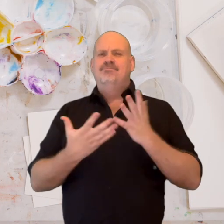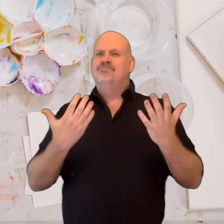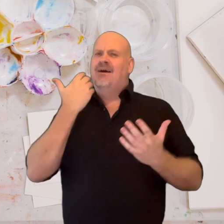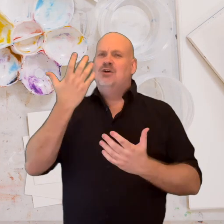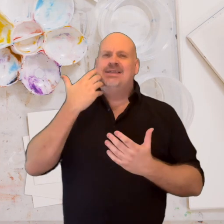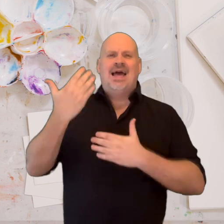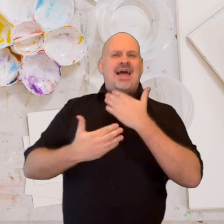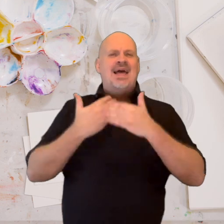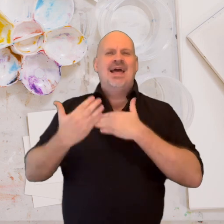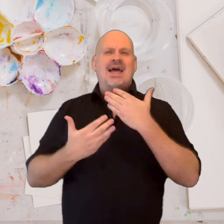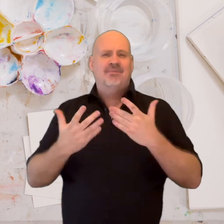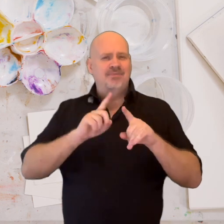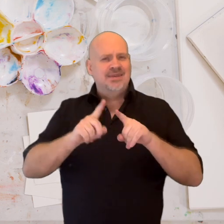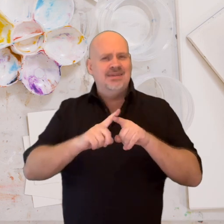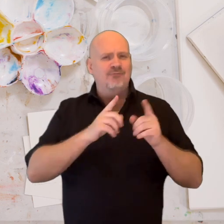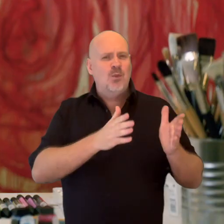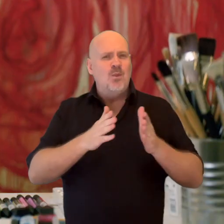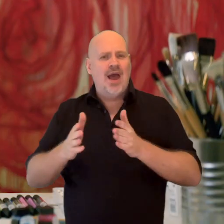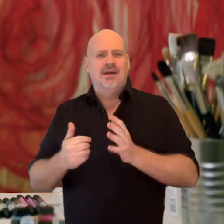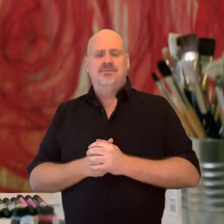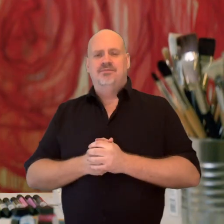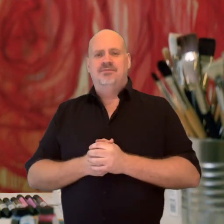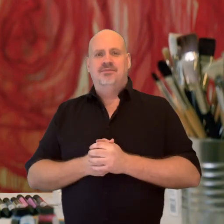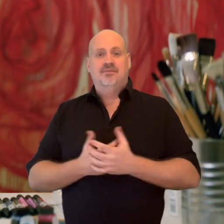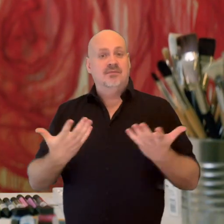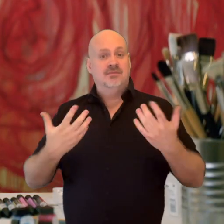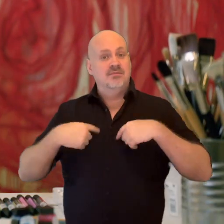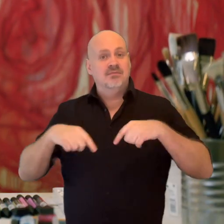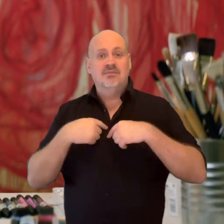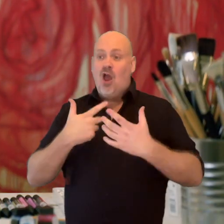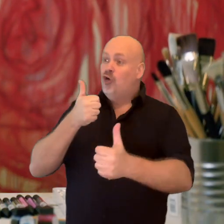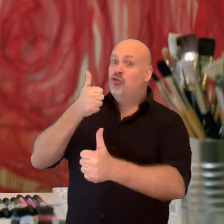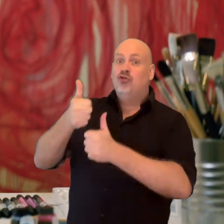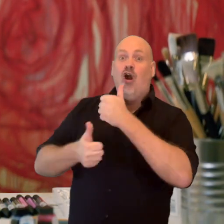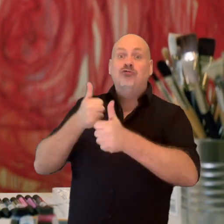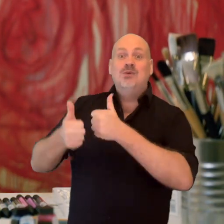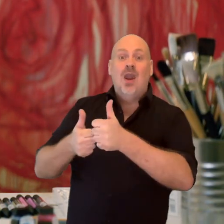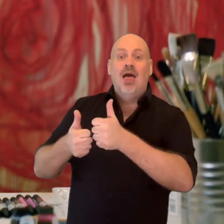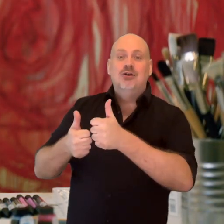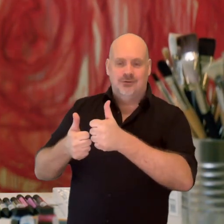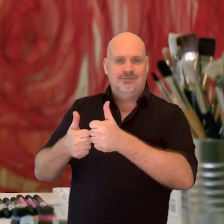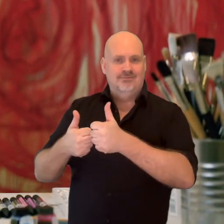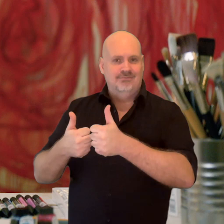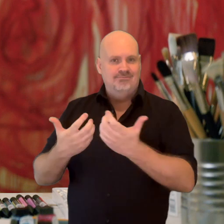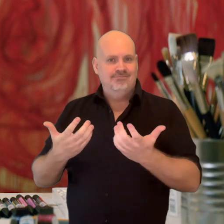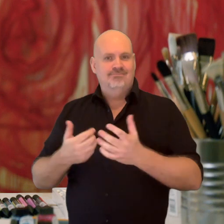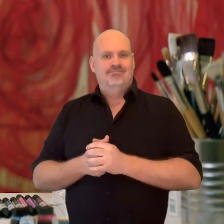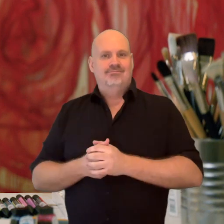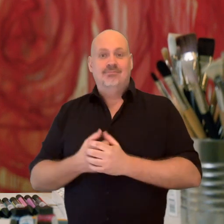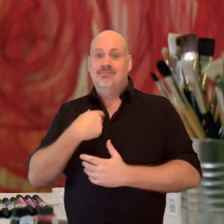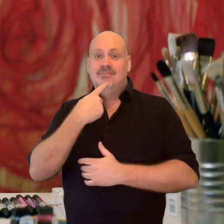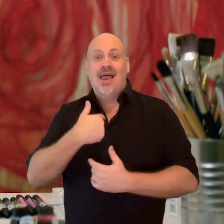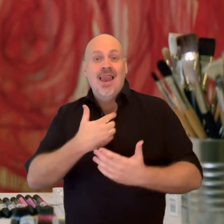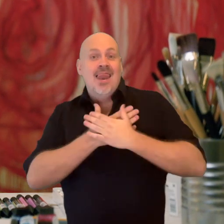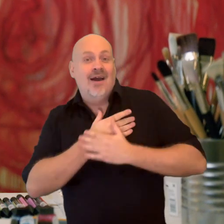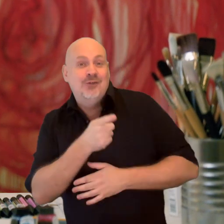everyday lives in so many ways. We say congratulations, we say